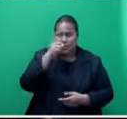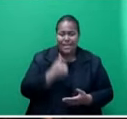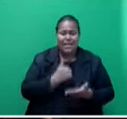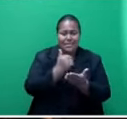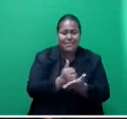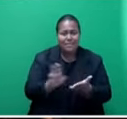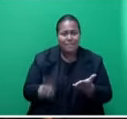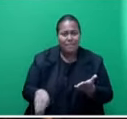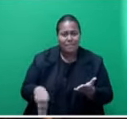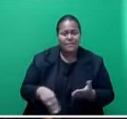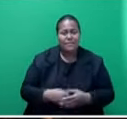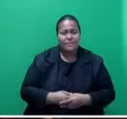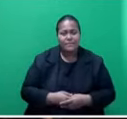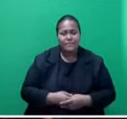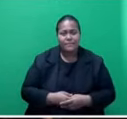sir.